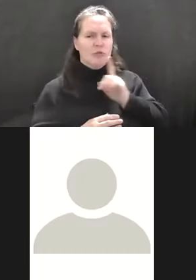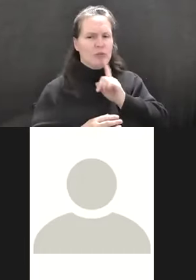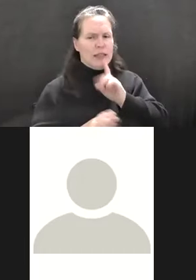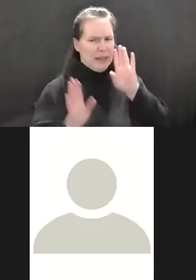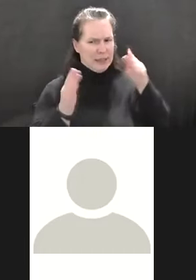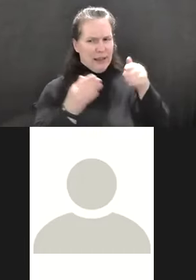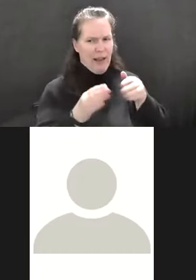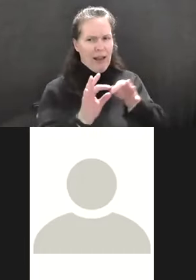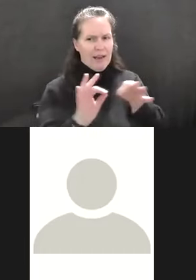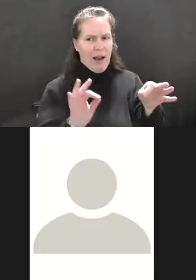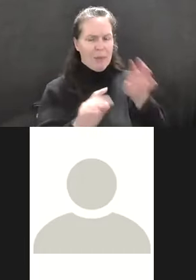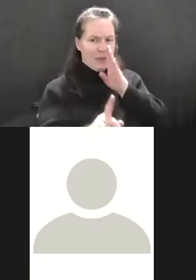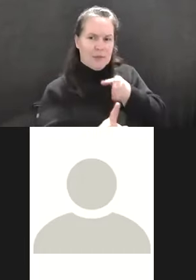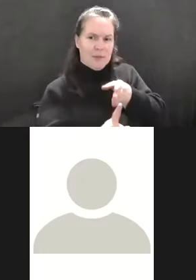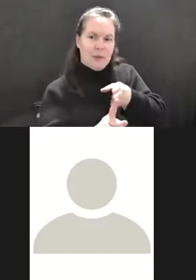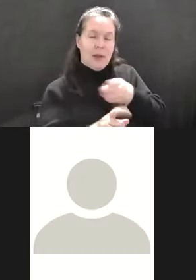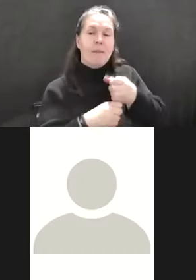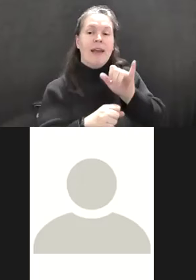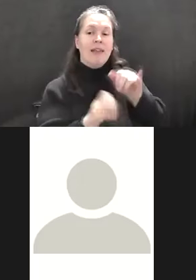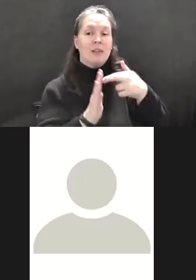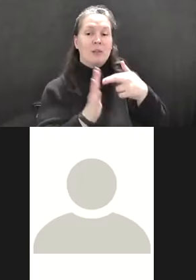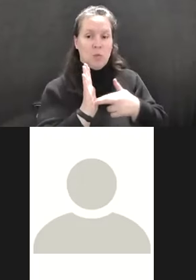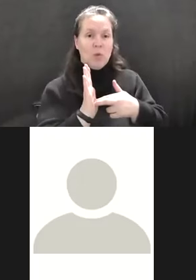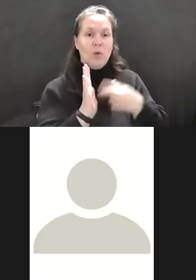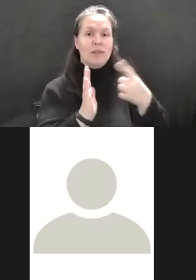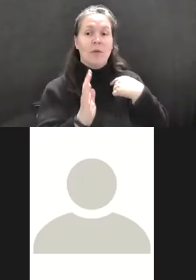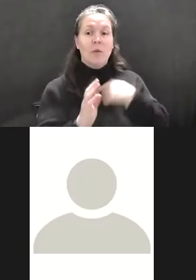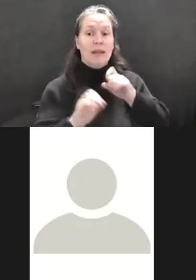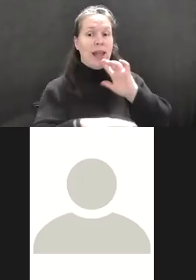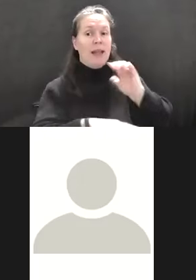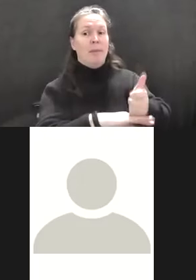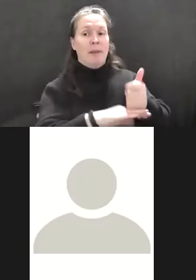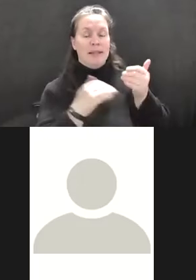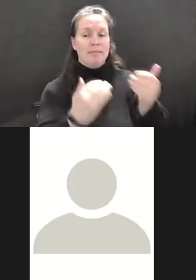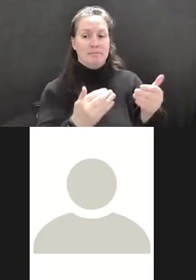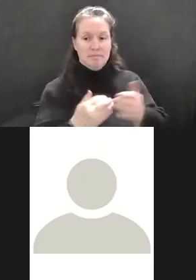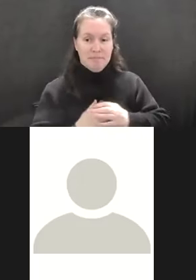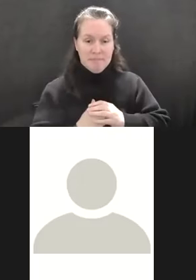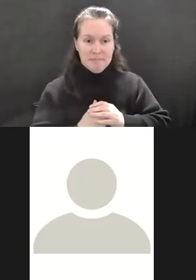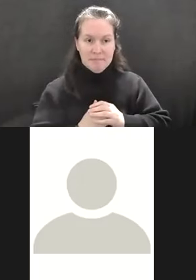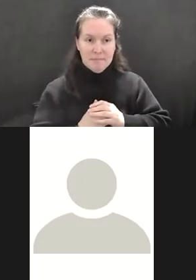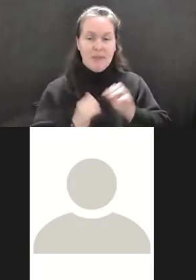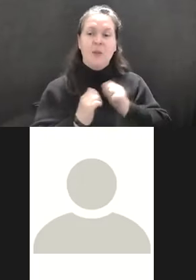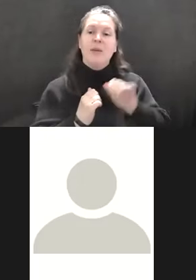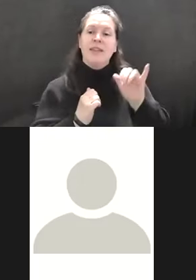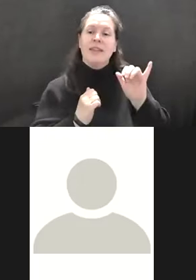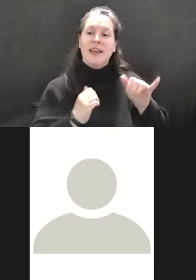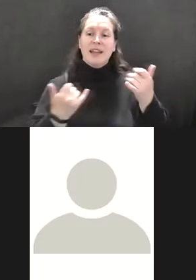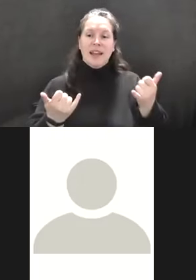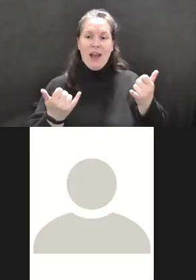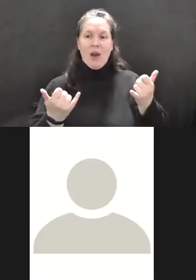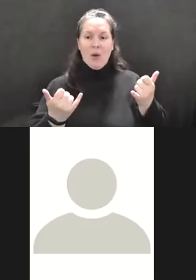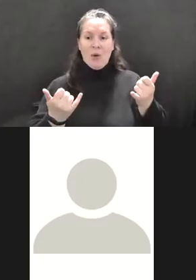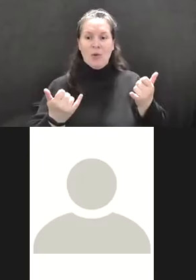our comments towards making this rule something that we can implement. And so with that, we'll go on the